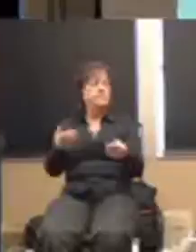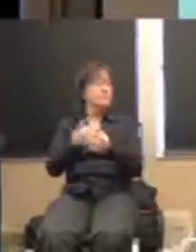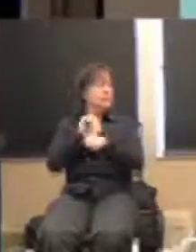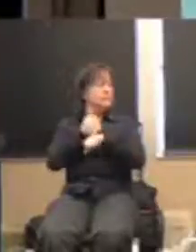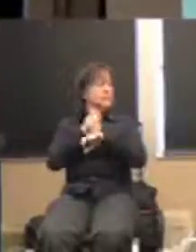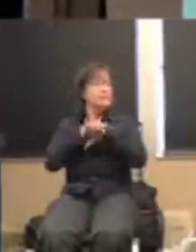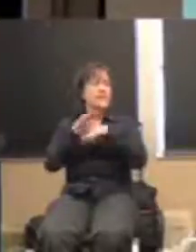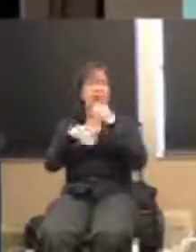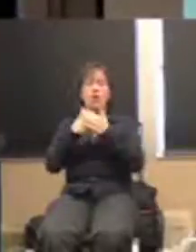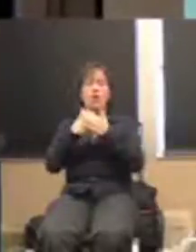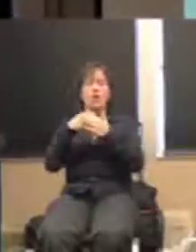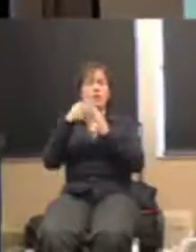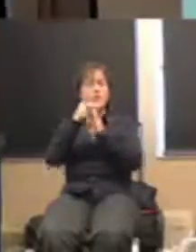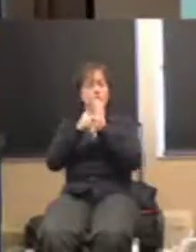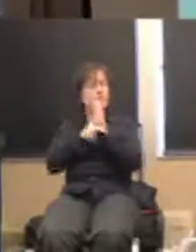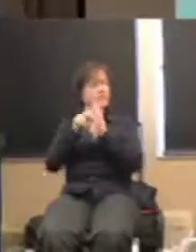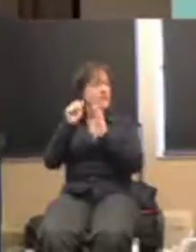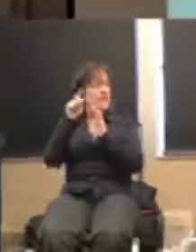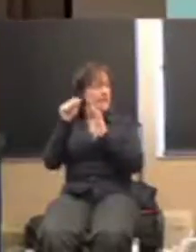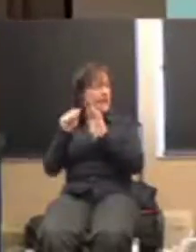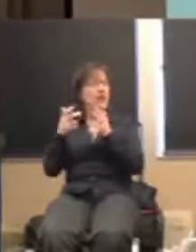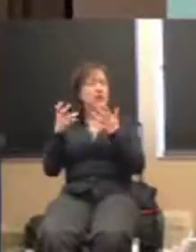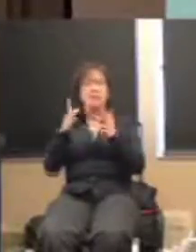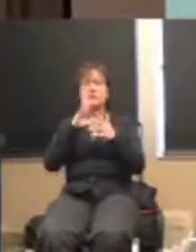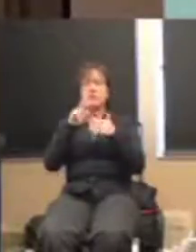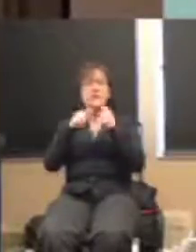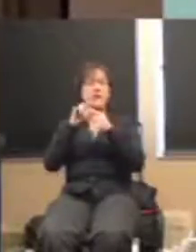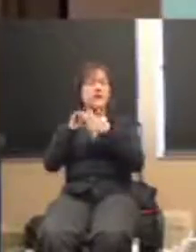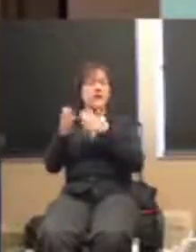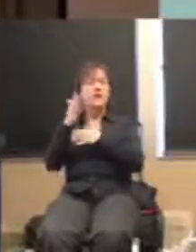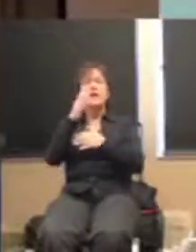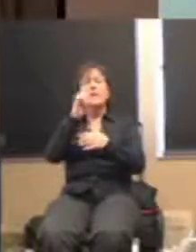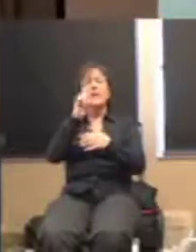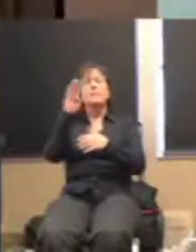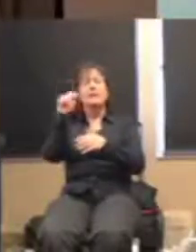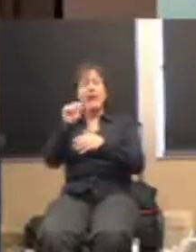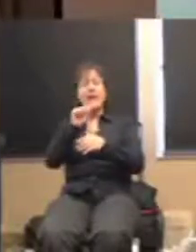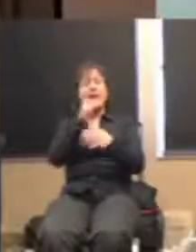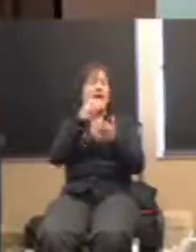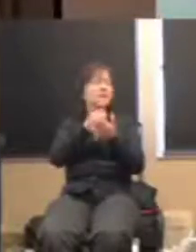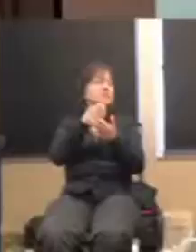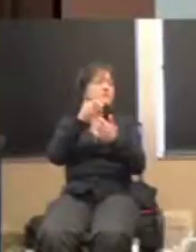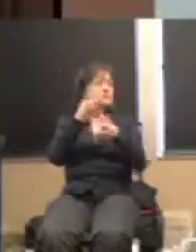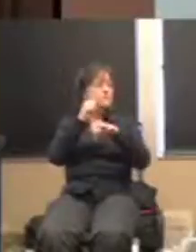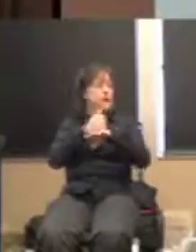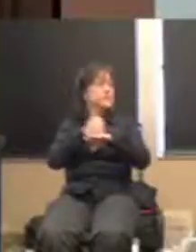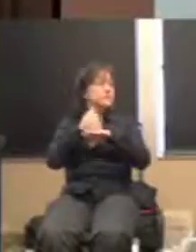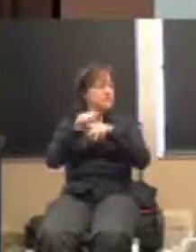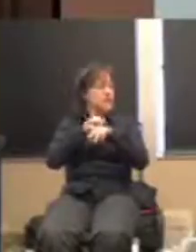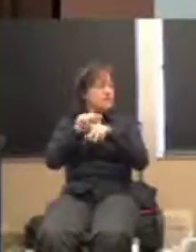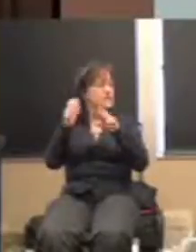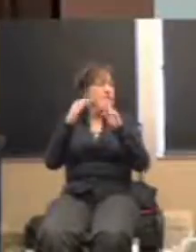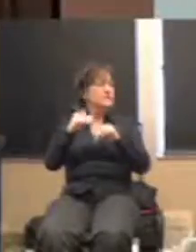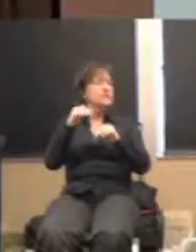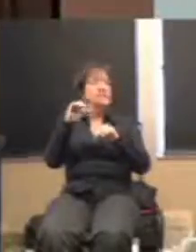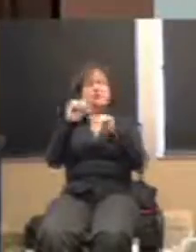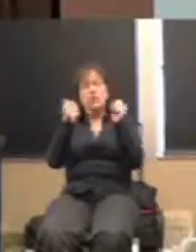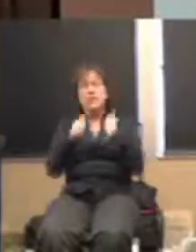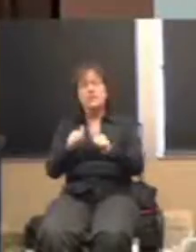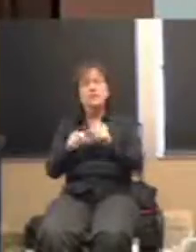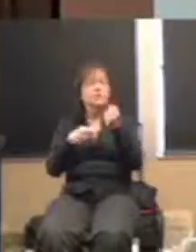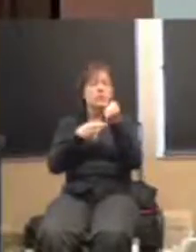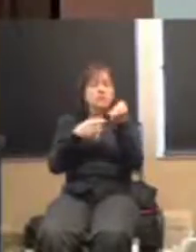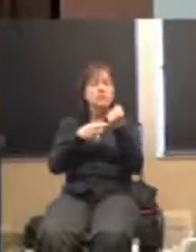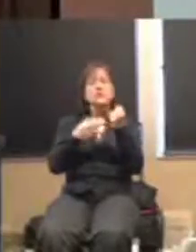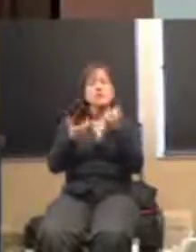of ABA. We've talked about those all morning, all of those evidence-based practices, shaping, reinforcement, discrete